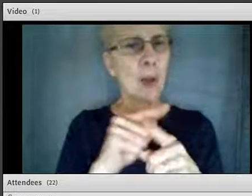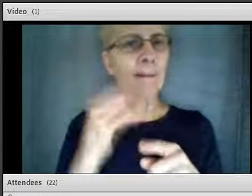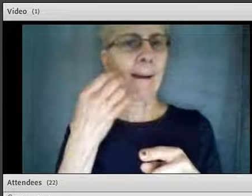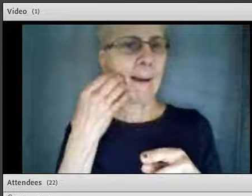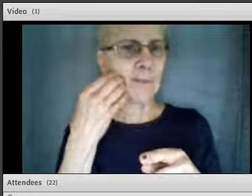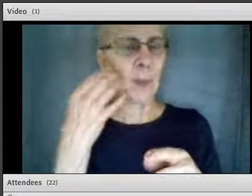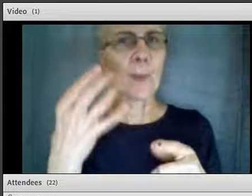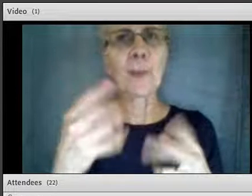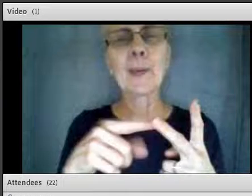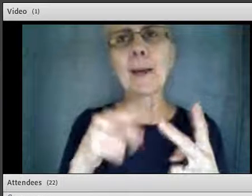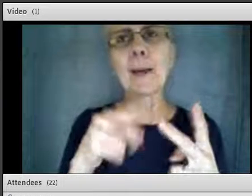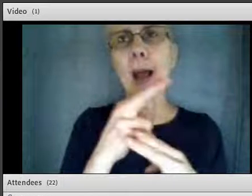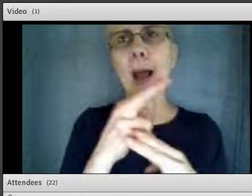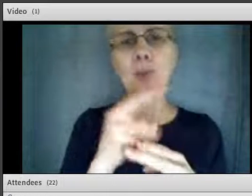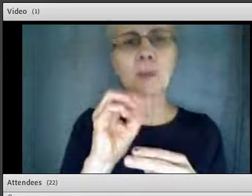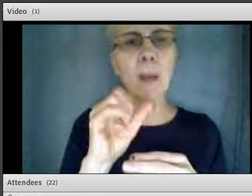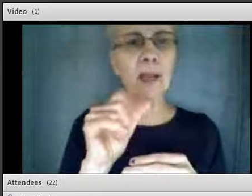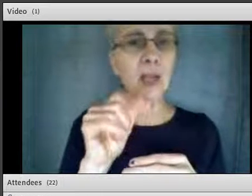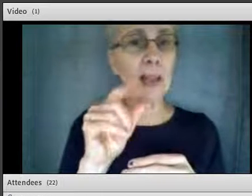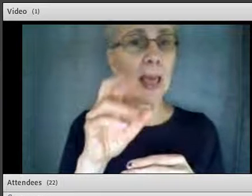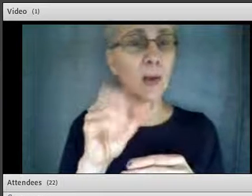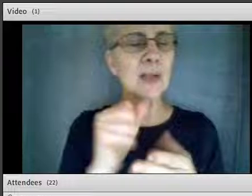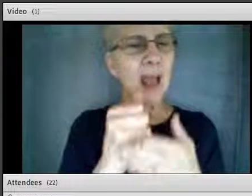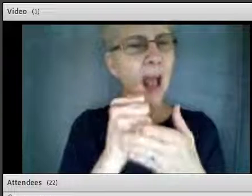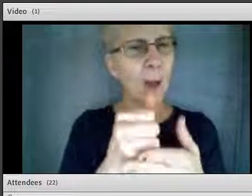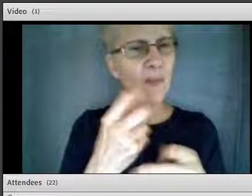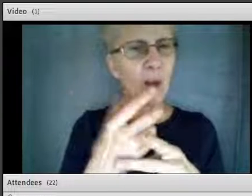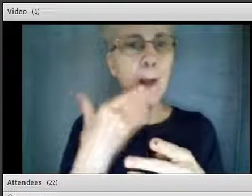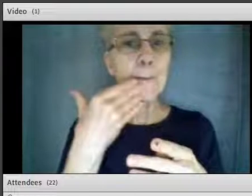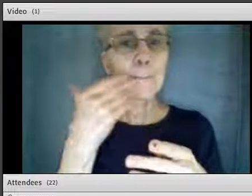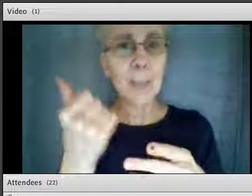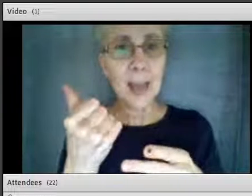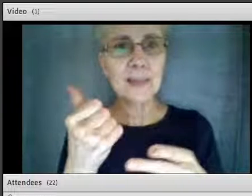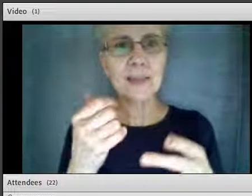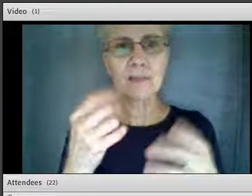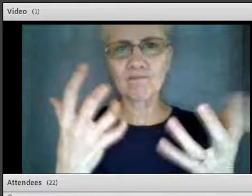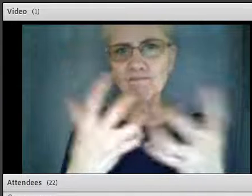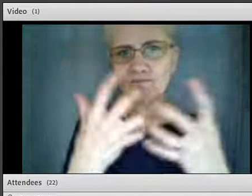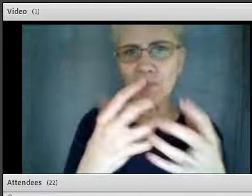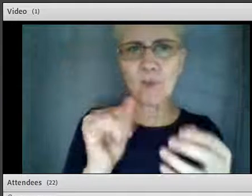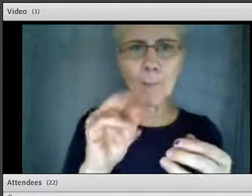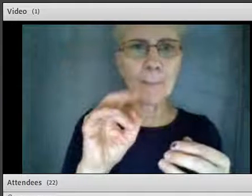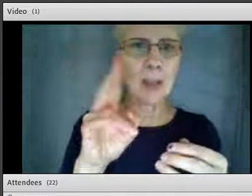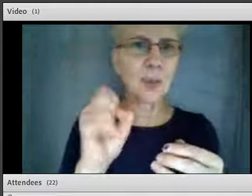those modulators, and that will really help you figure out the breaking points of menus and things like that.